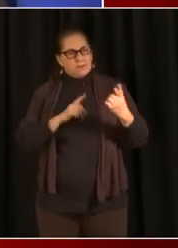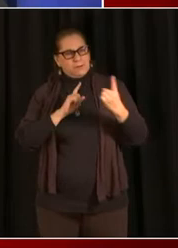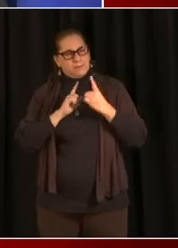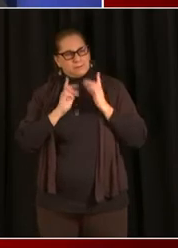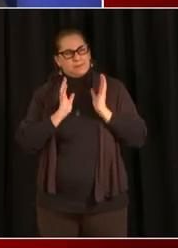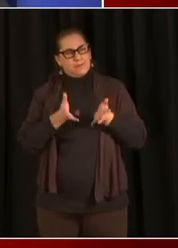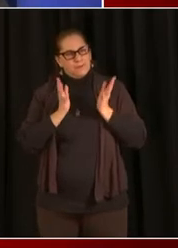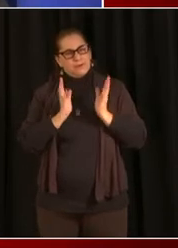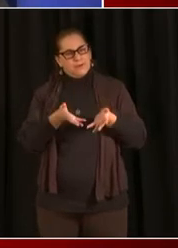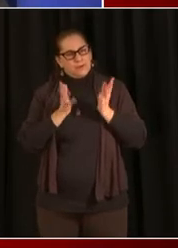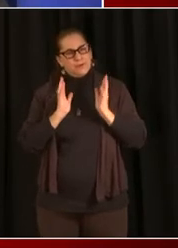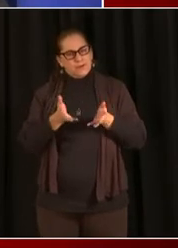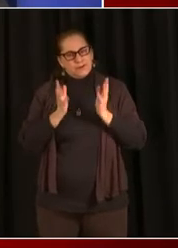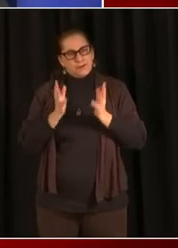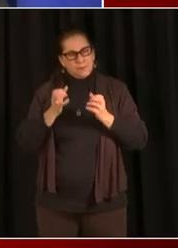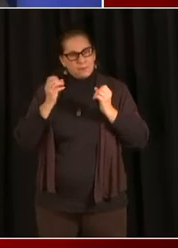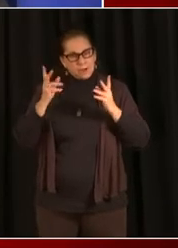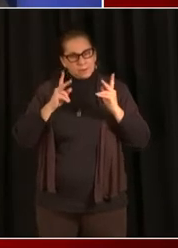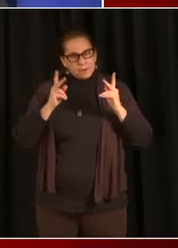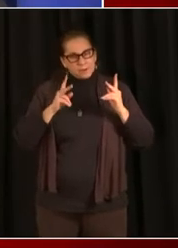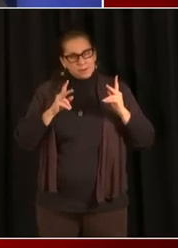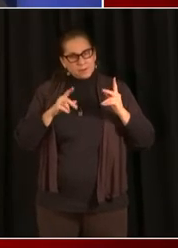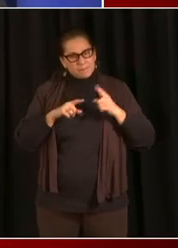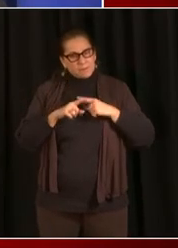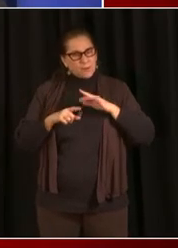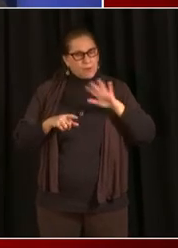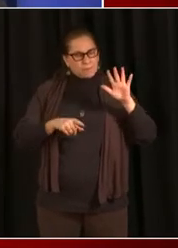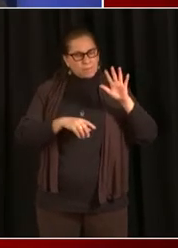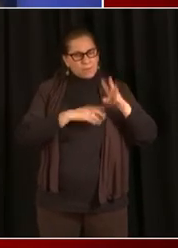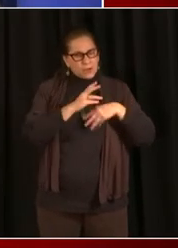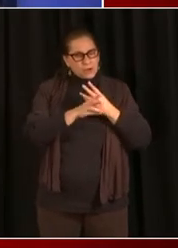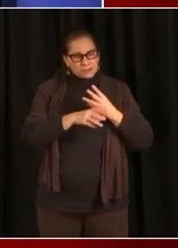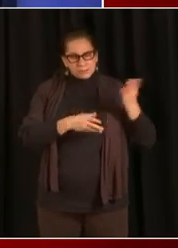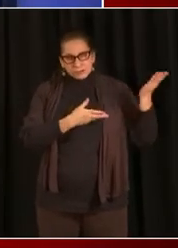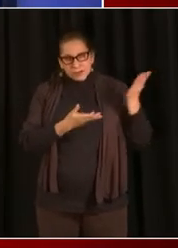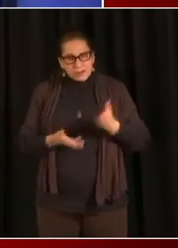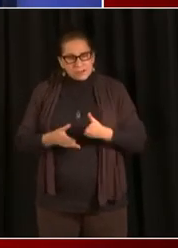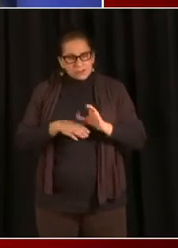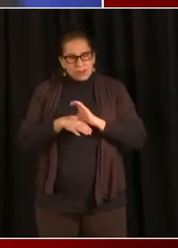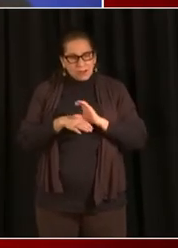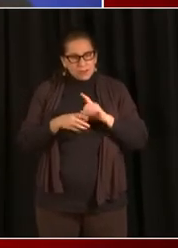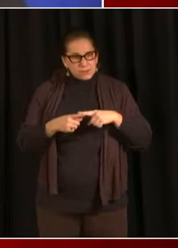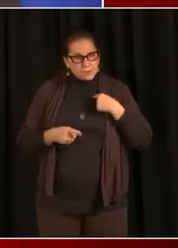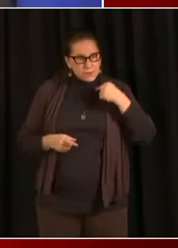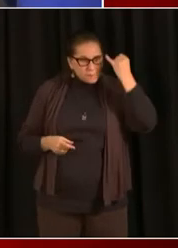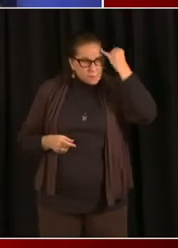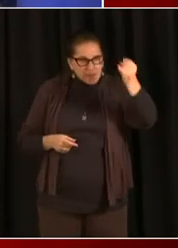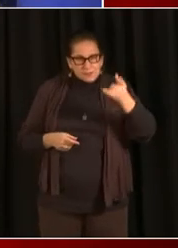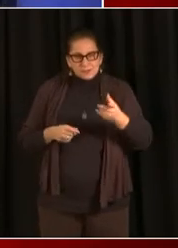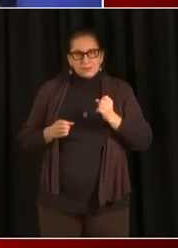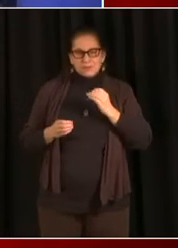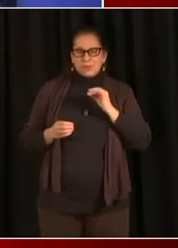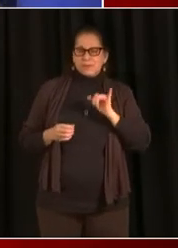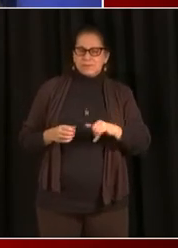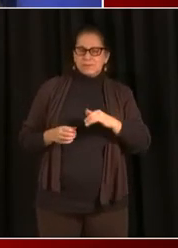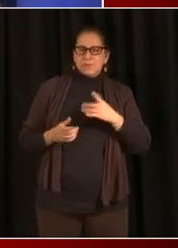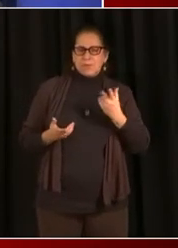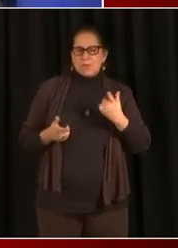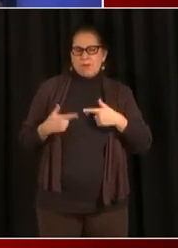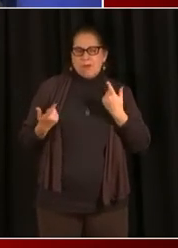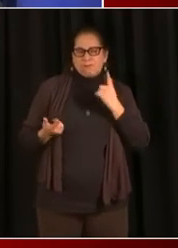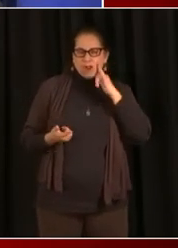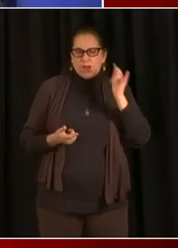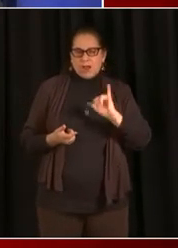And that's what we feel every day, you know. I believe we